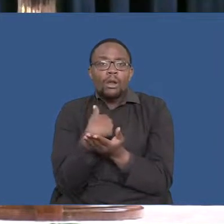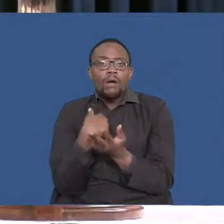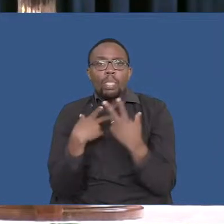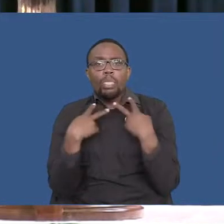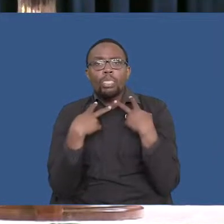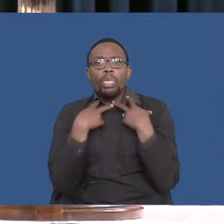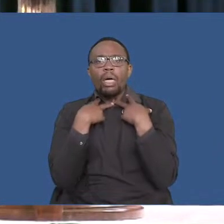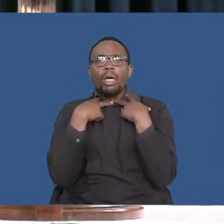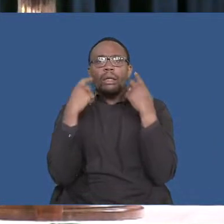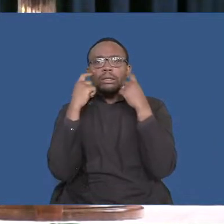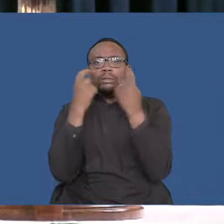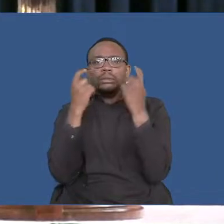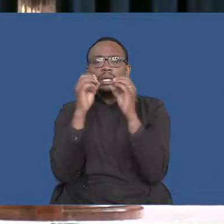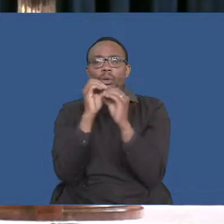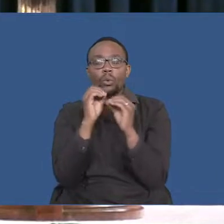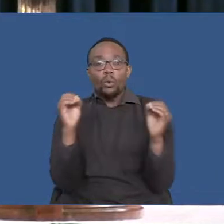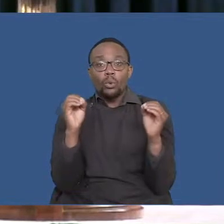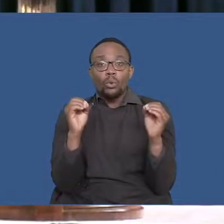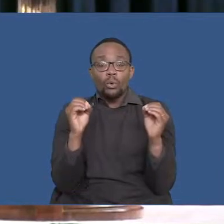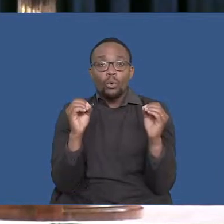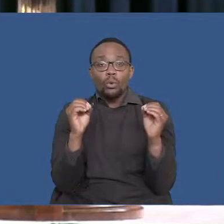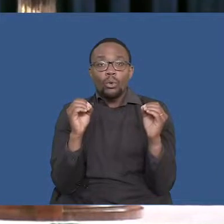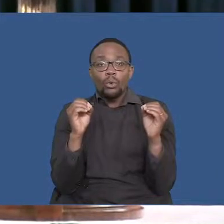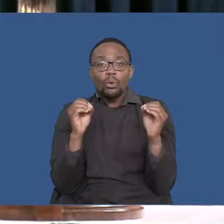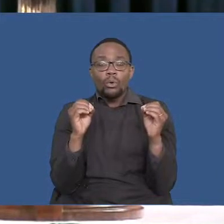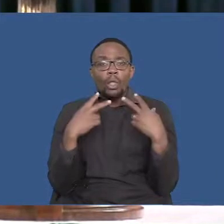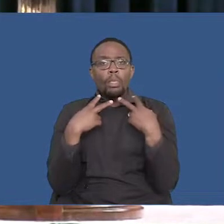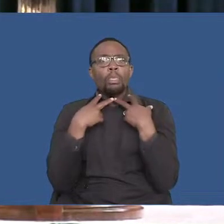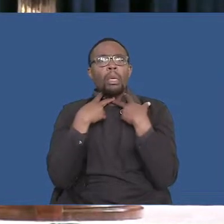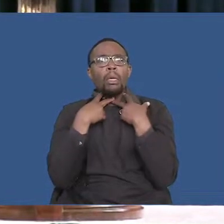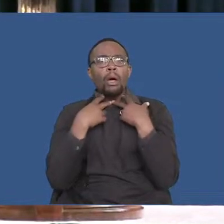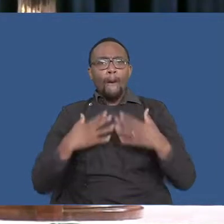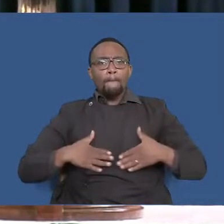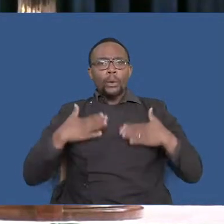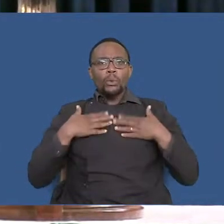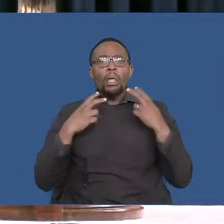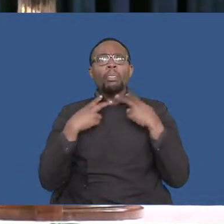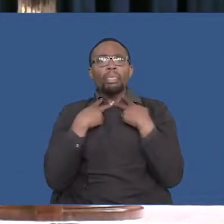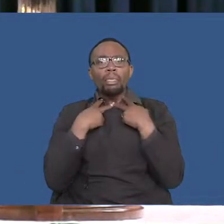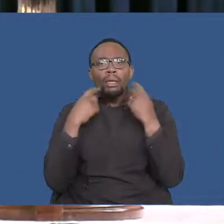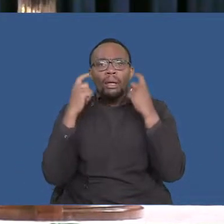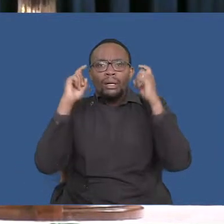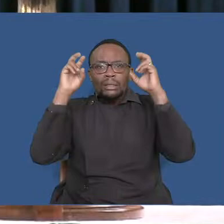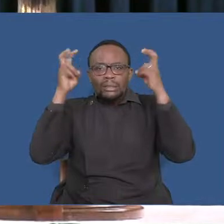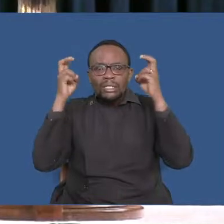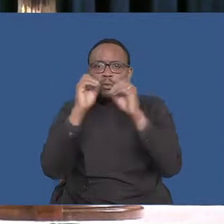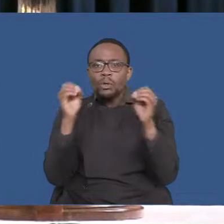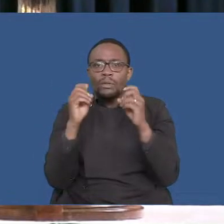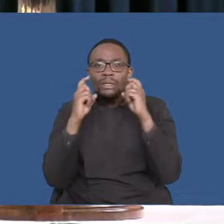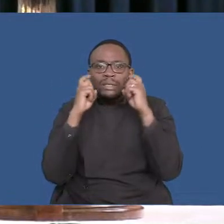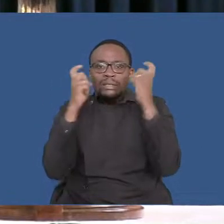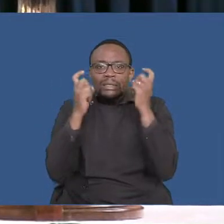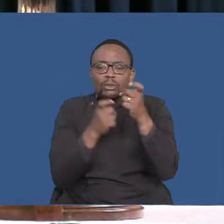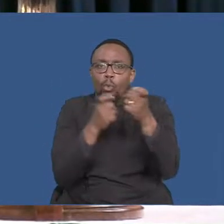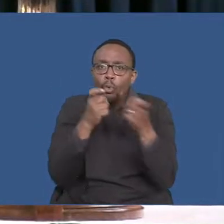sin, the flesh, and the devil. In fact, it says that sin shall not have dominion over